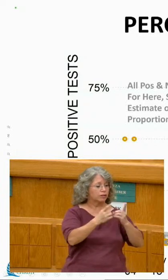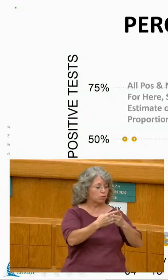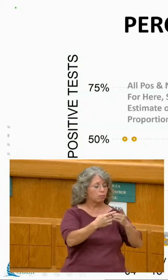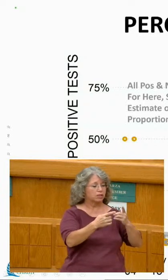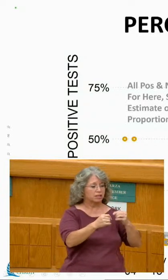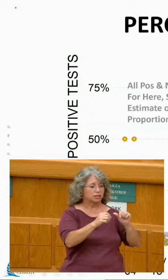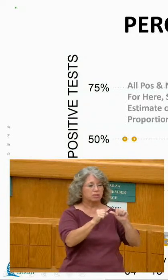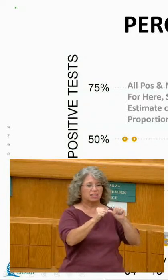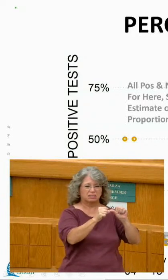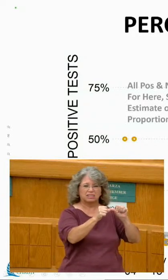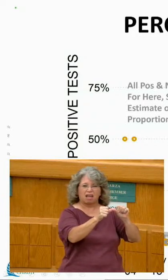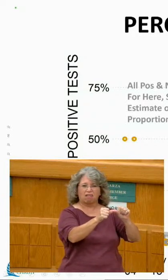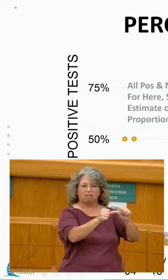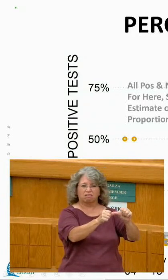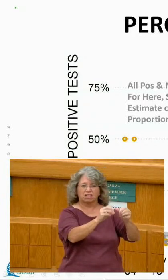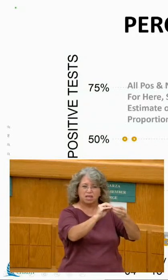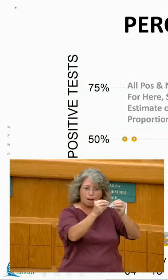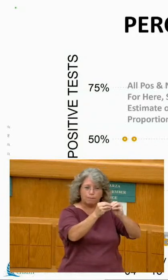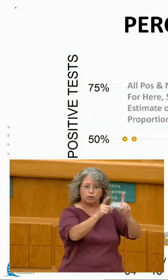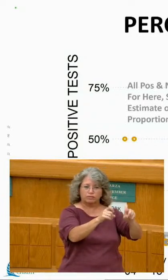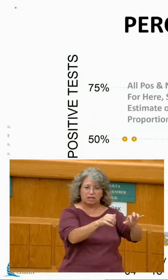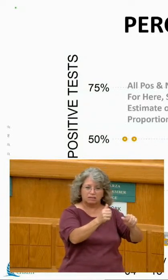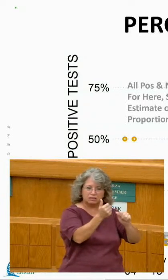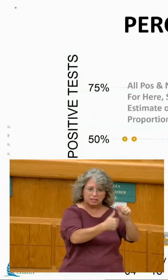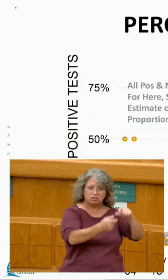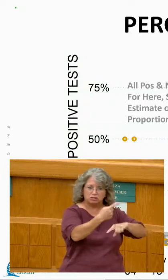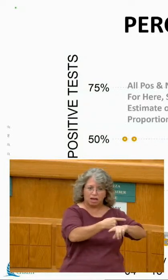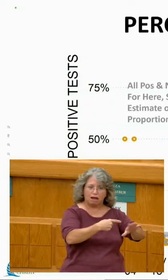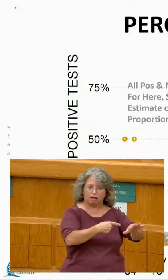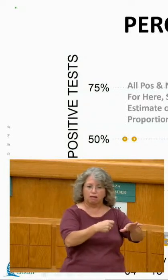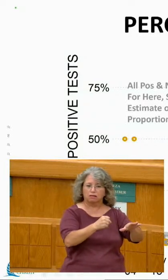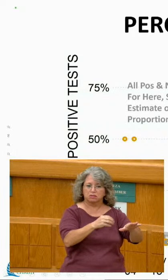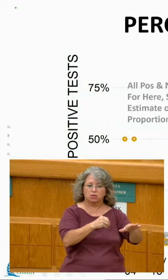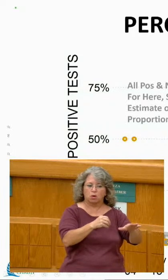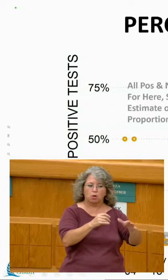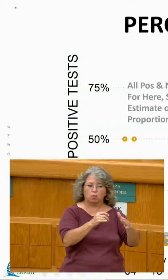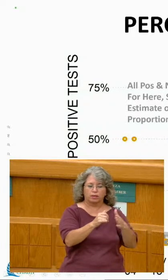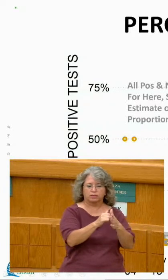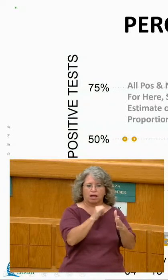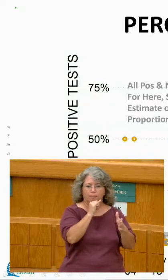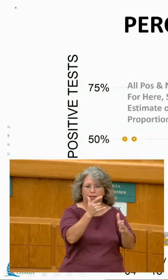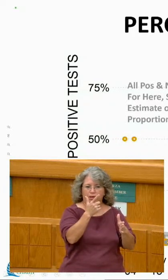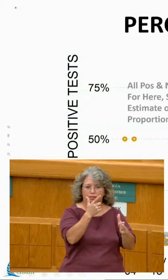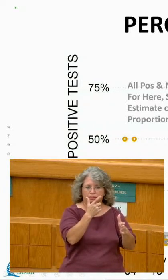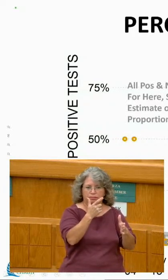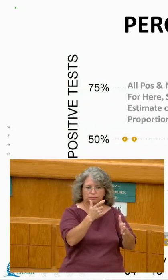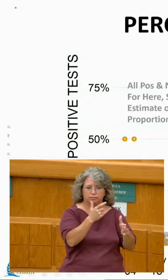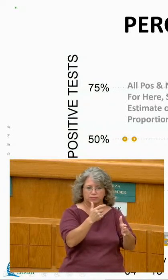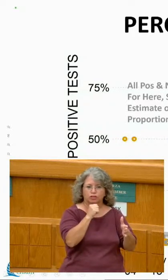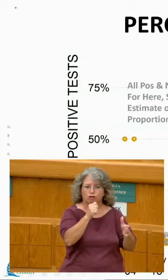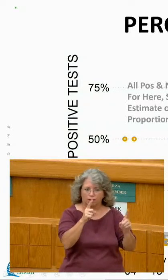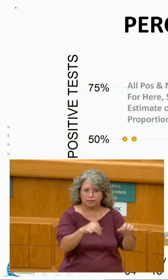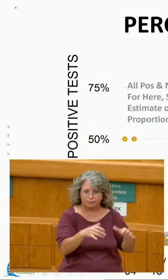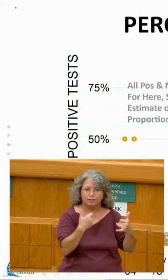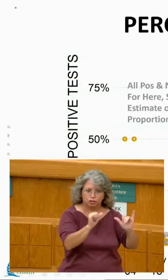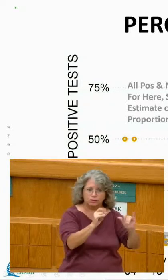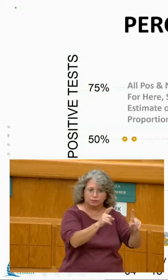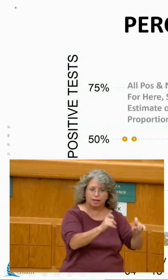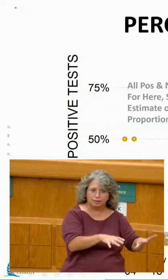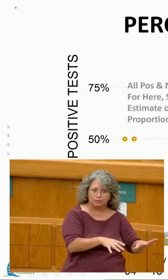of a decline or an increase in the amount of testing. The testing has been similar over this period of time.